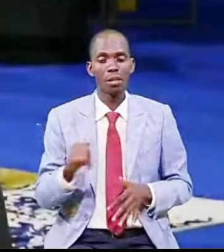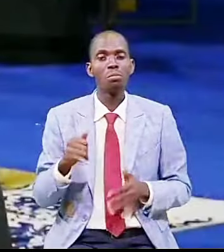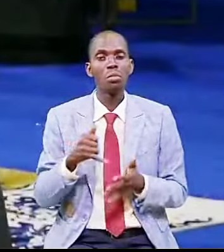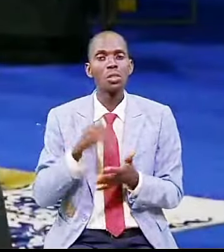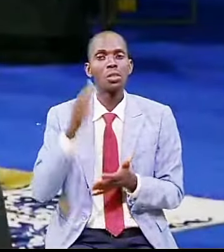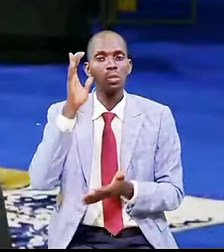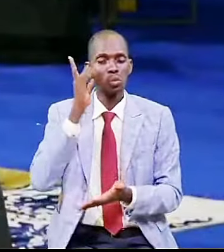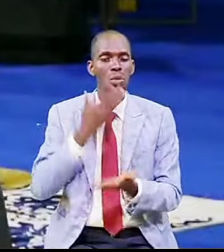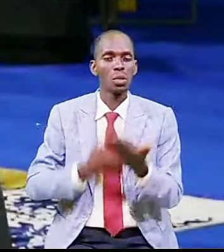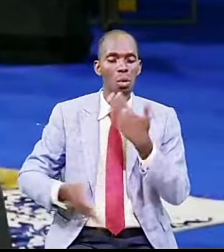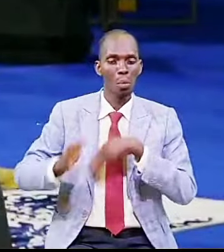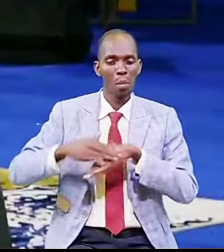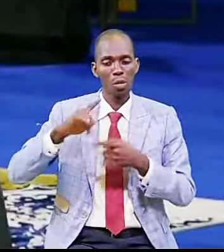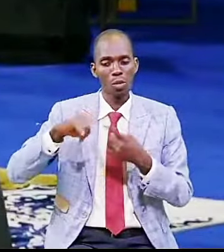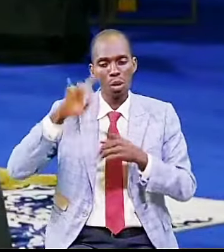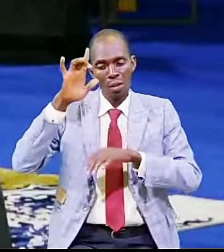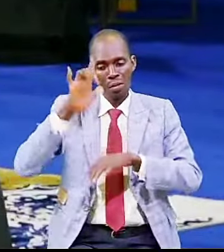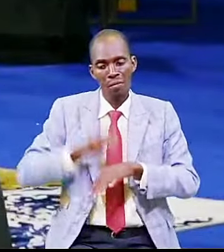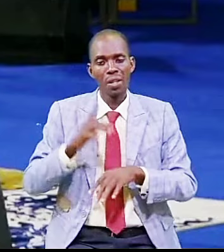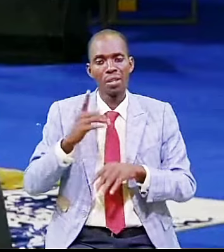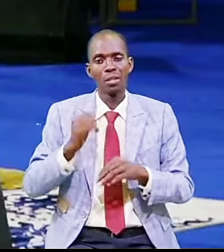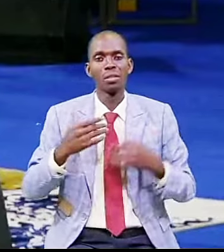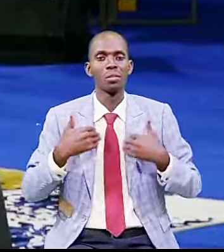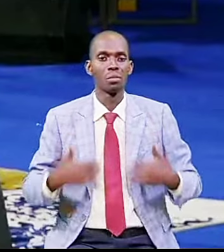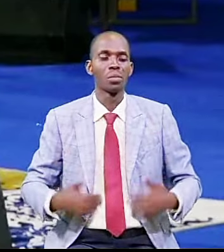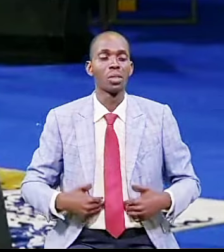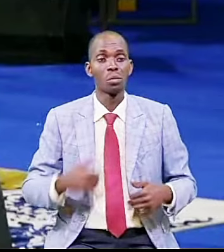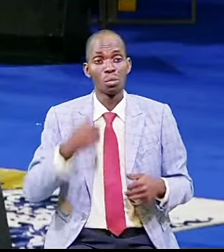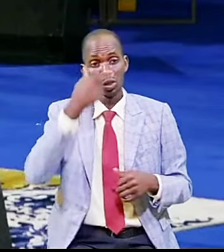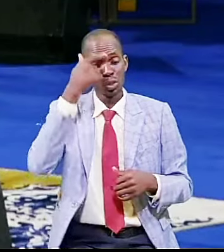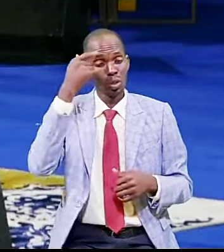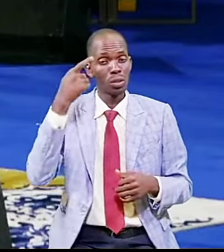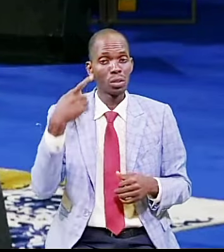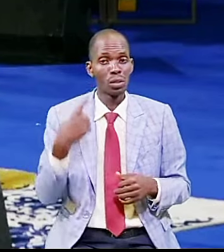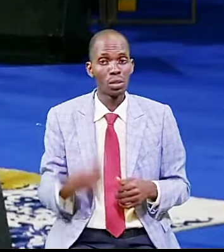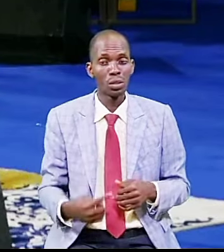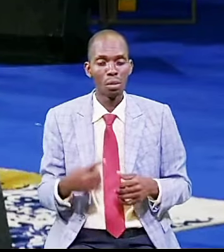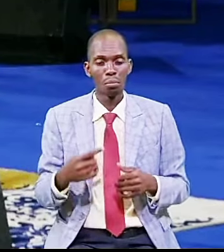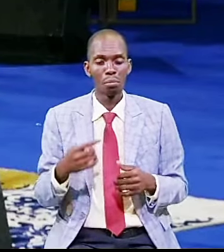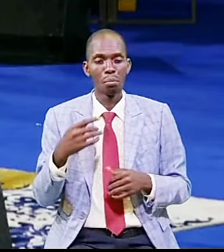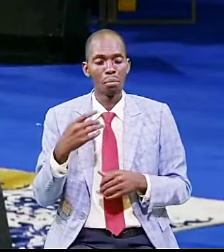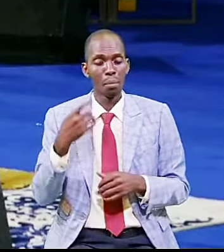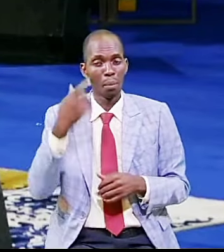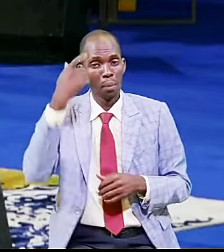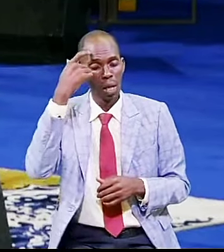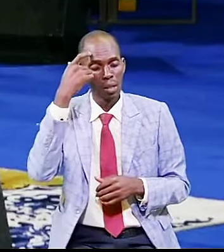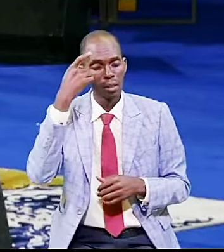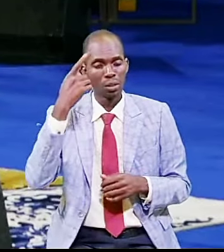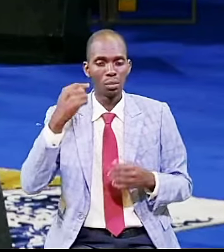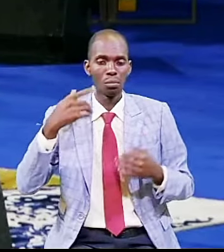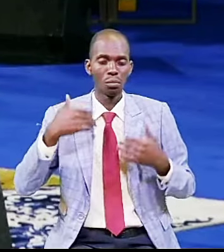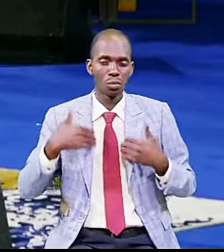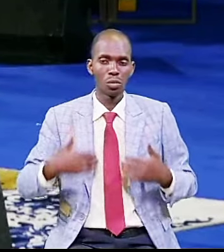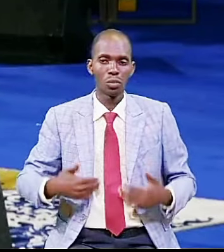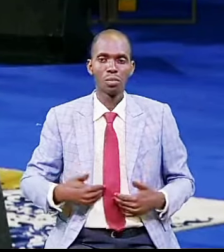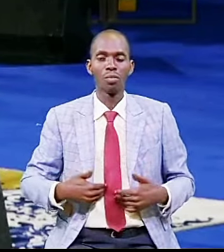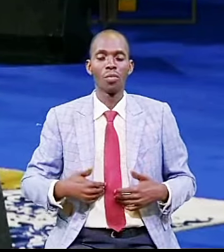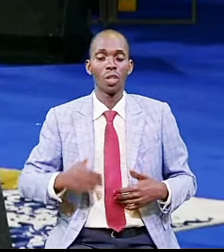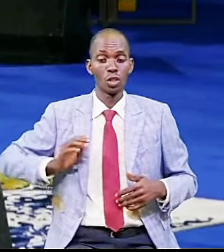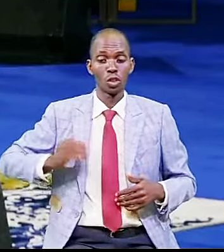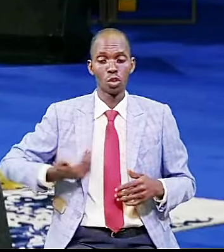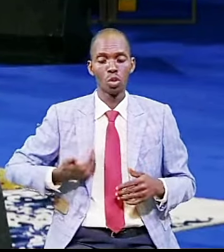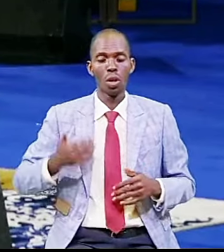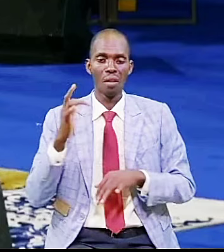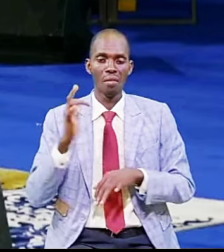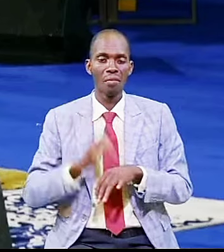body, because the mind, the soul affects the body. When